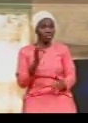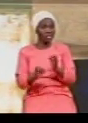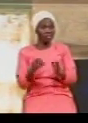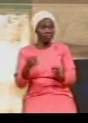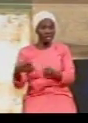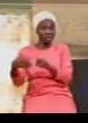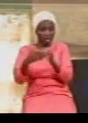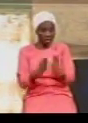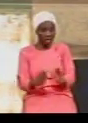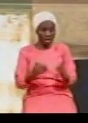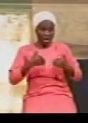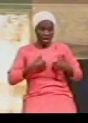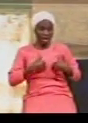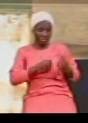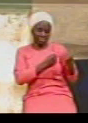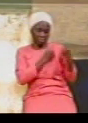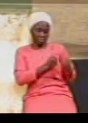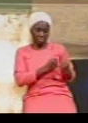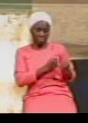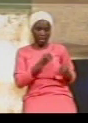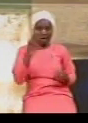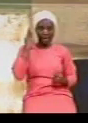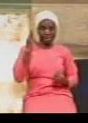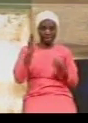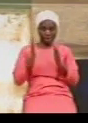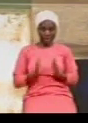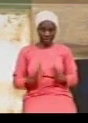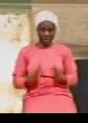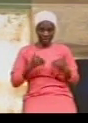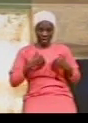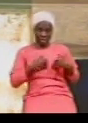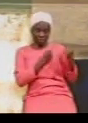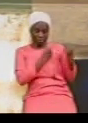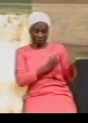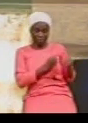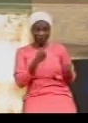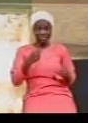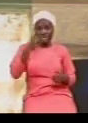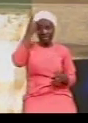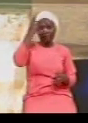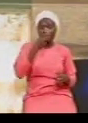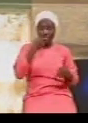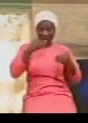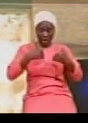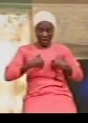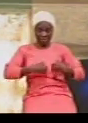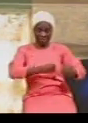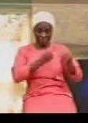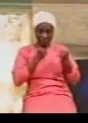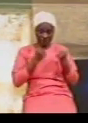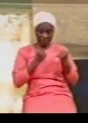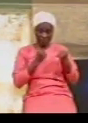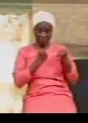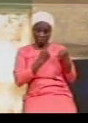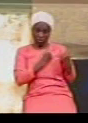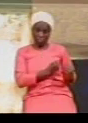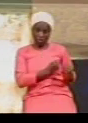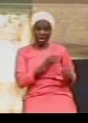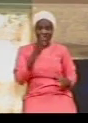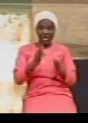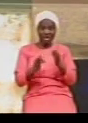has courage, if the pastor has courage, if the parent has courage, if the